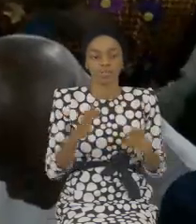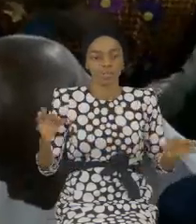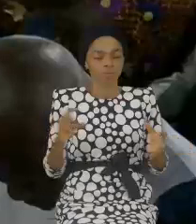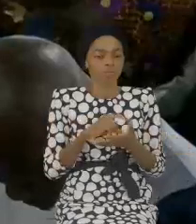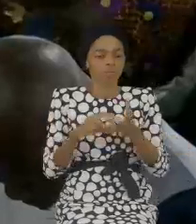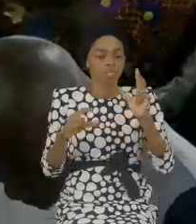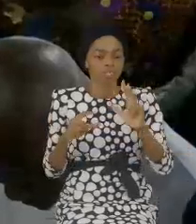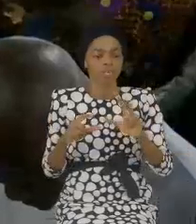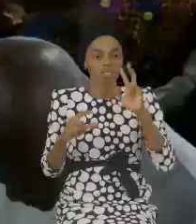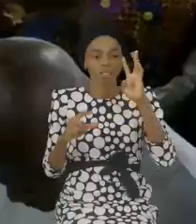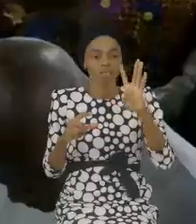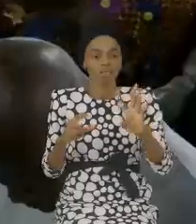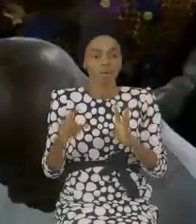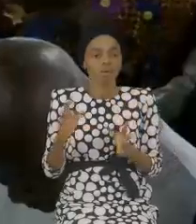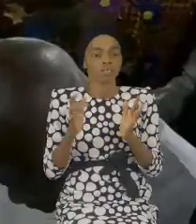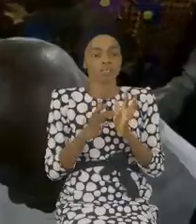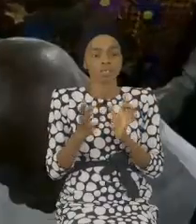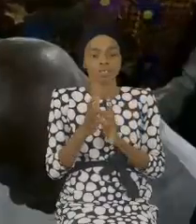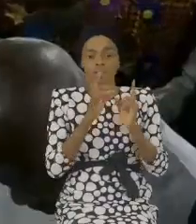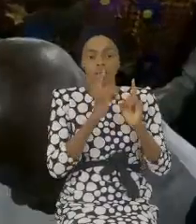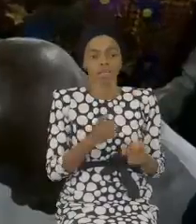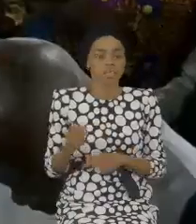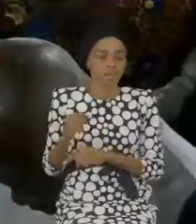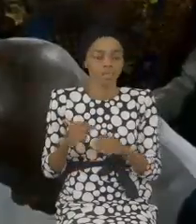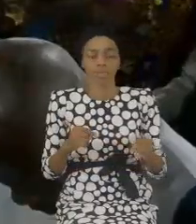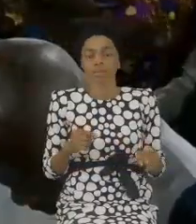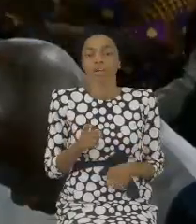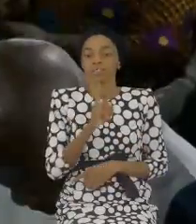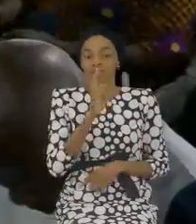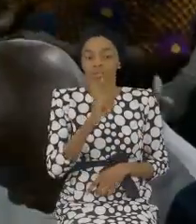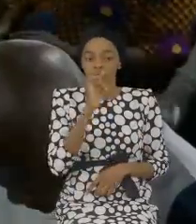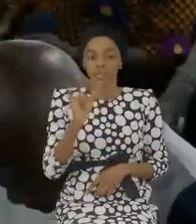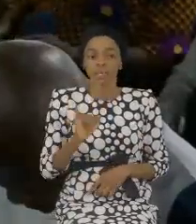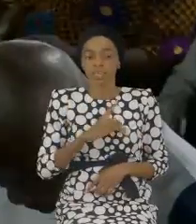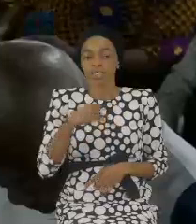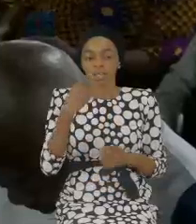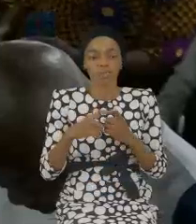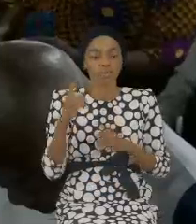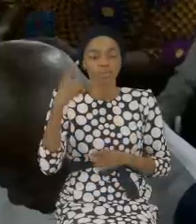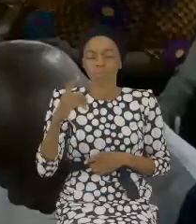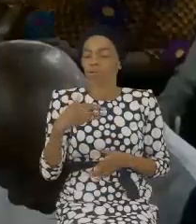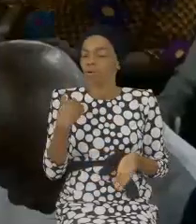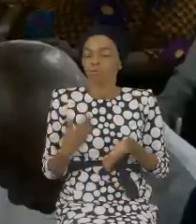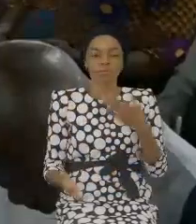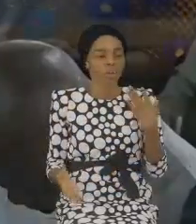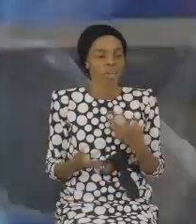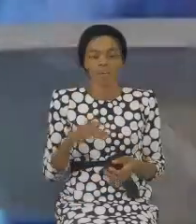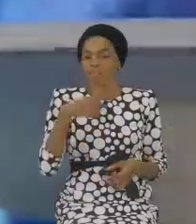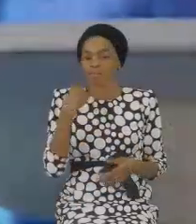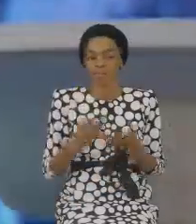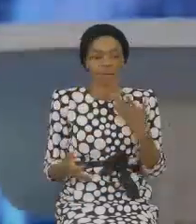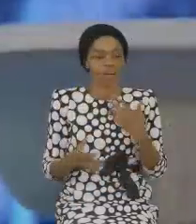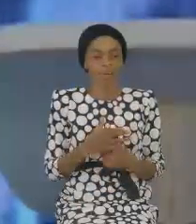verse 34, he tells us, and Jesus answered, verily, verily, I say unto you,